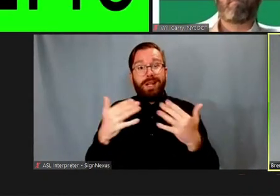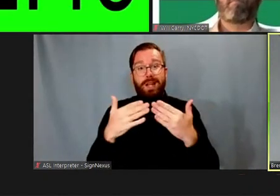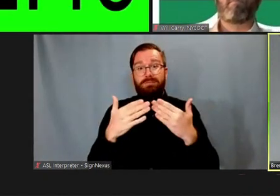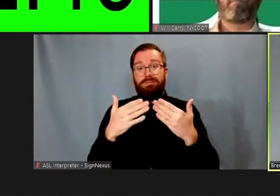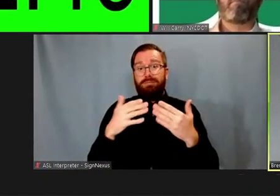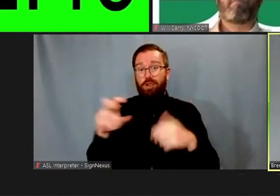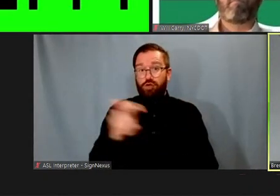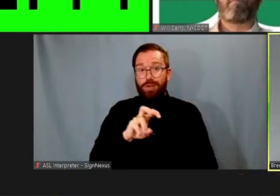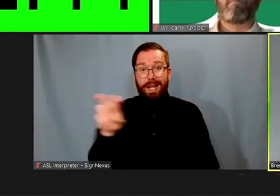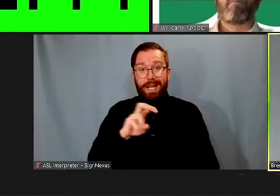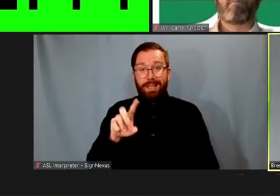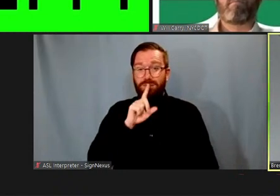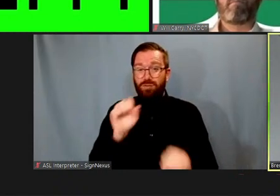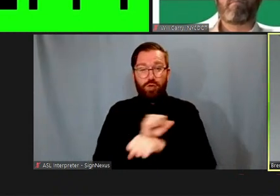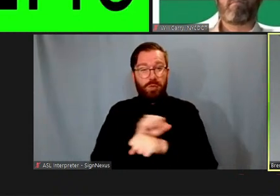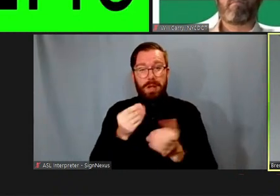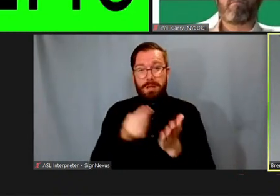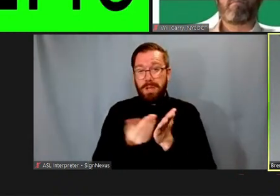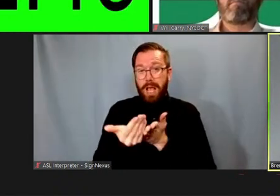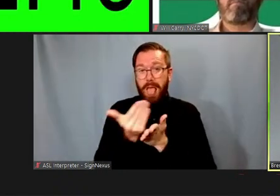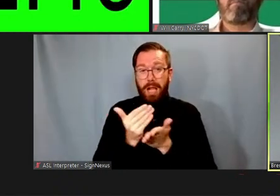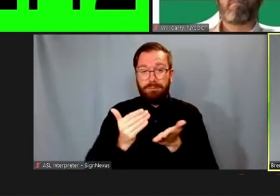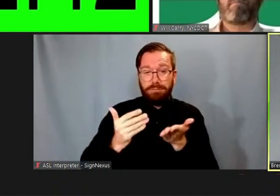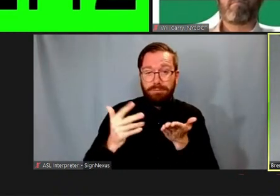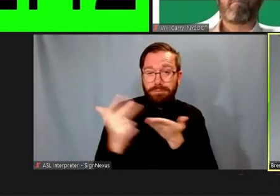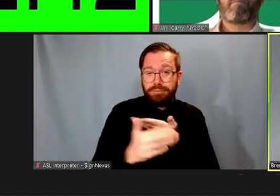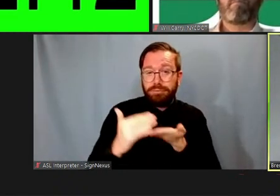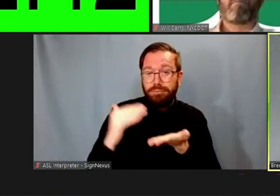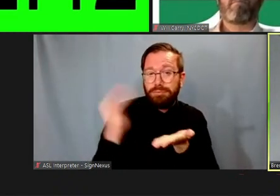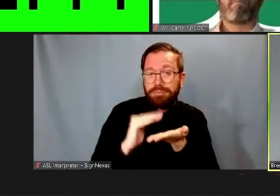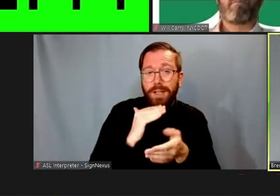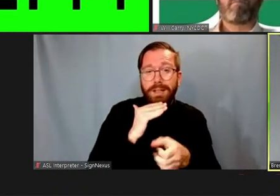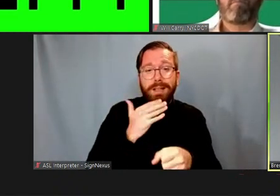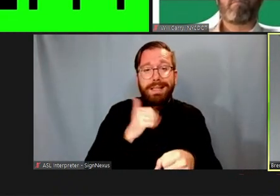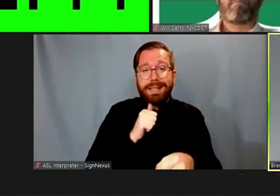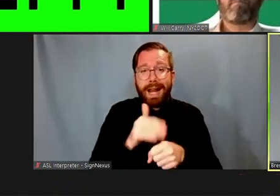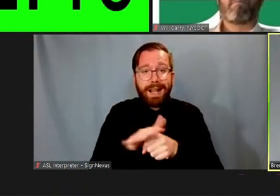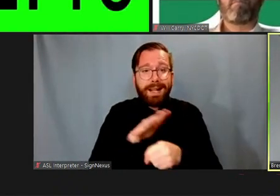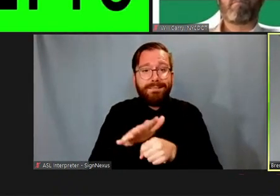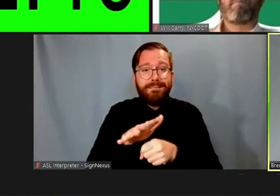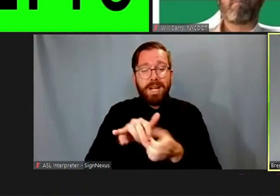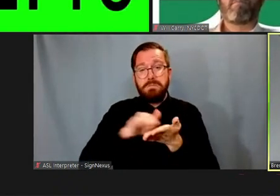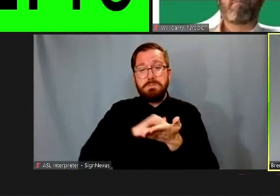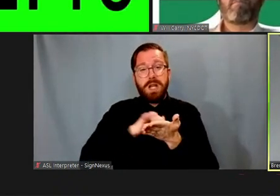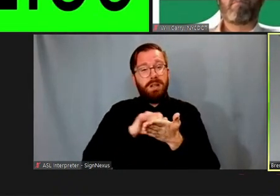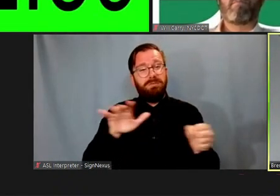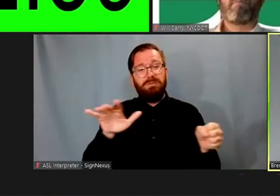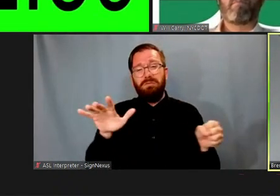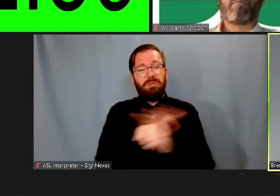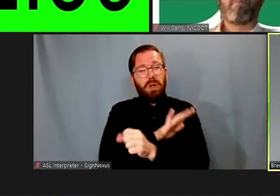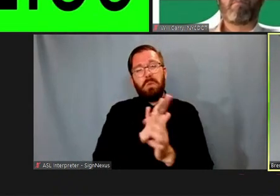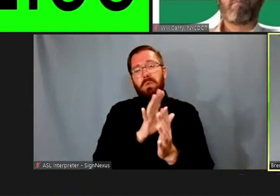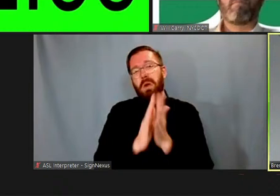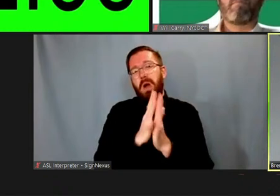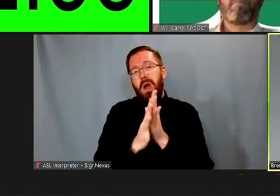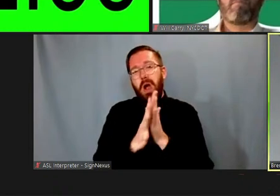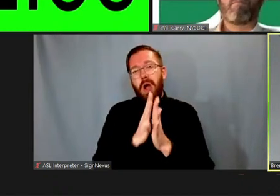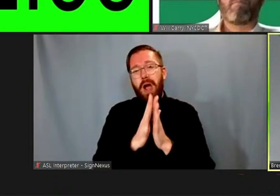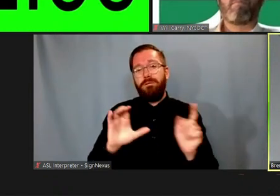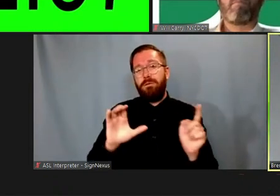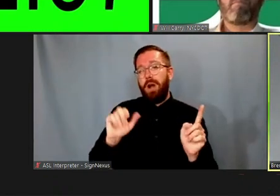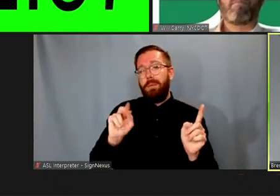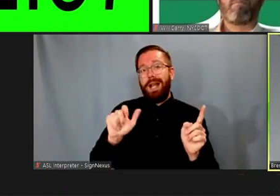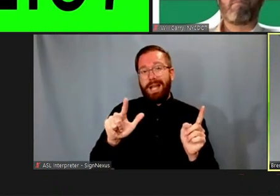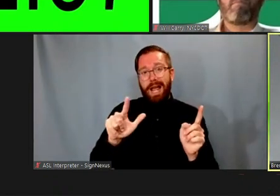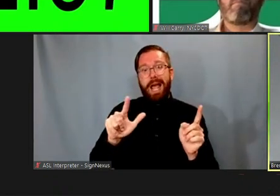to budget shortfalls and manhattan is currently choked with cars people that cross manhattan through canal street just get